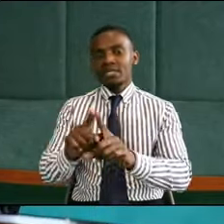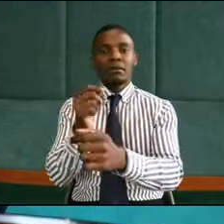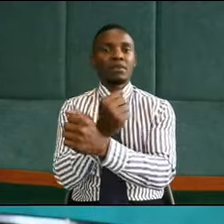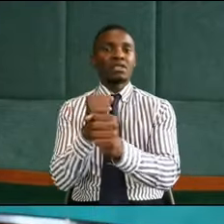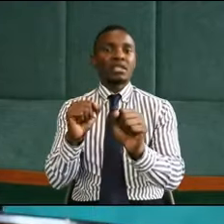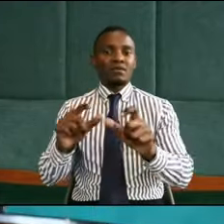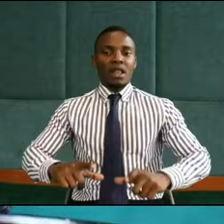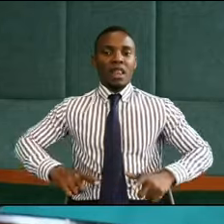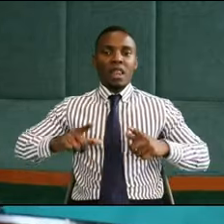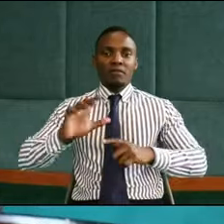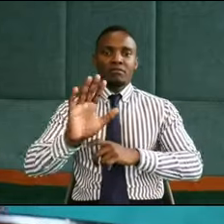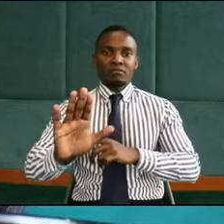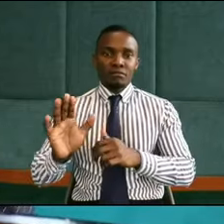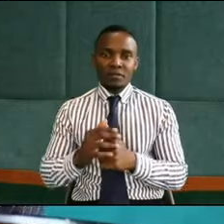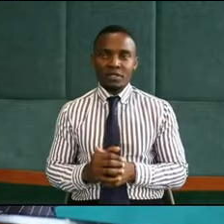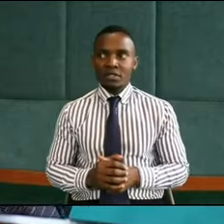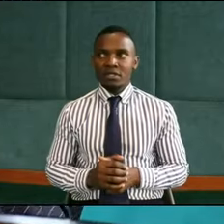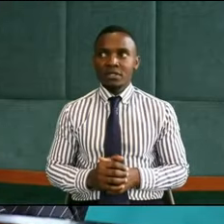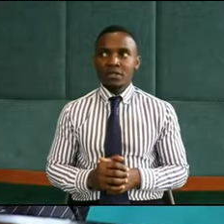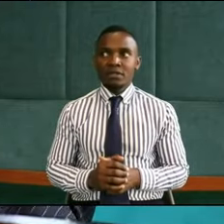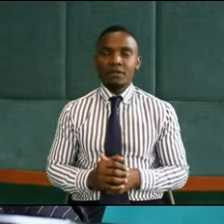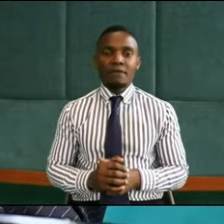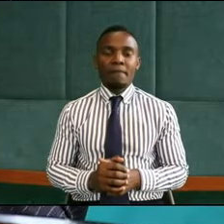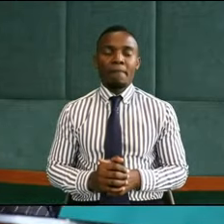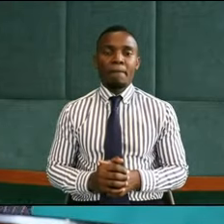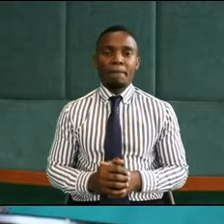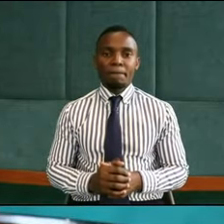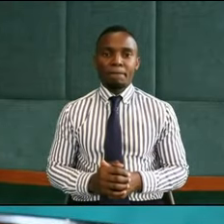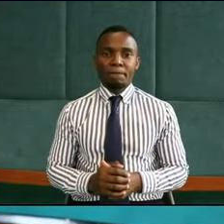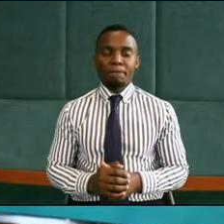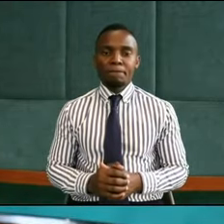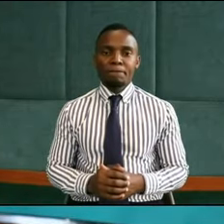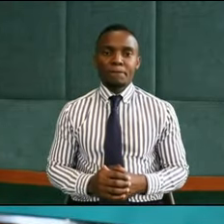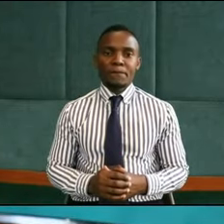for Jesus calling his brother from the grave to life.